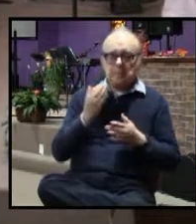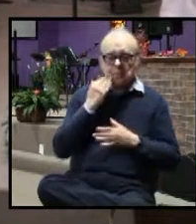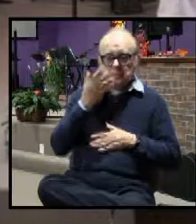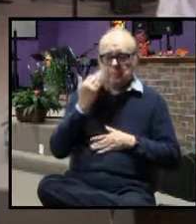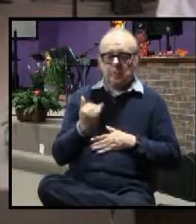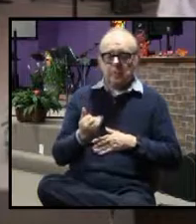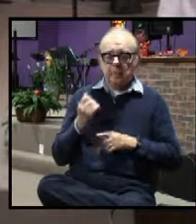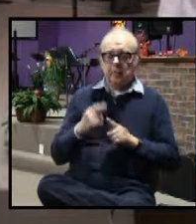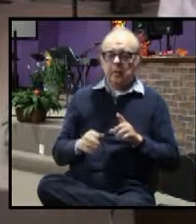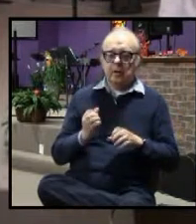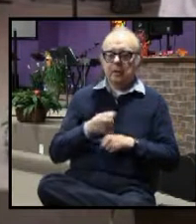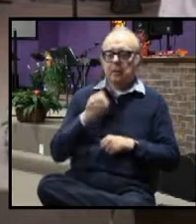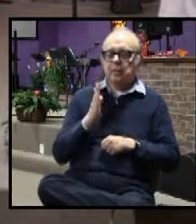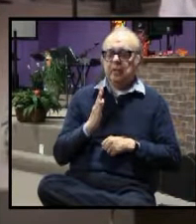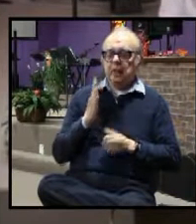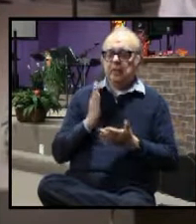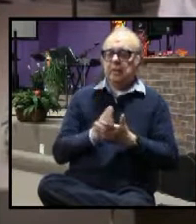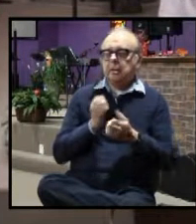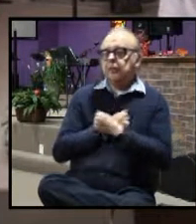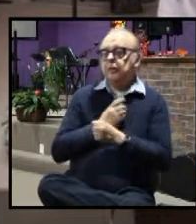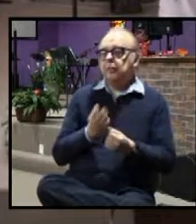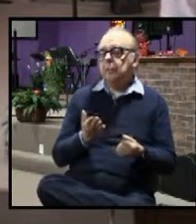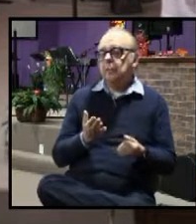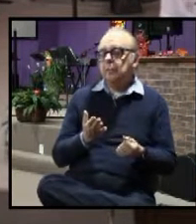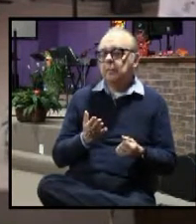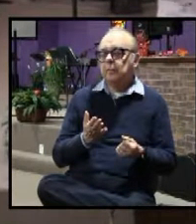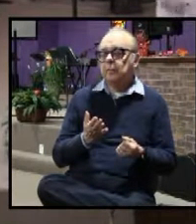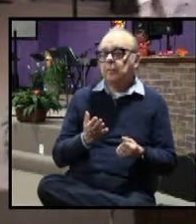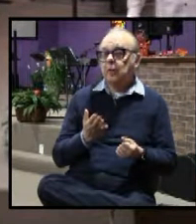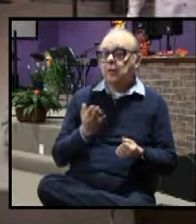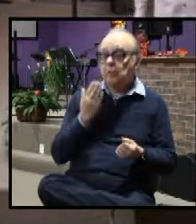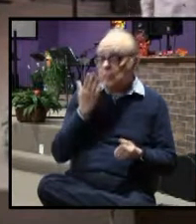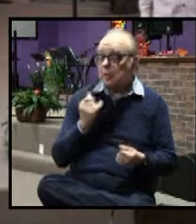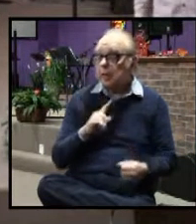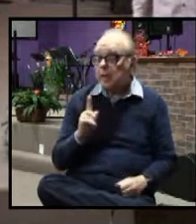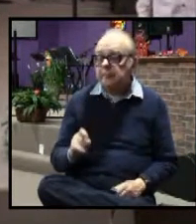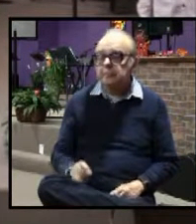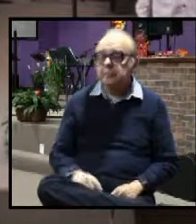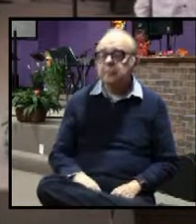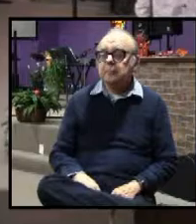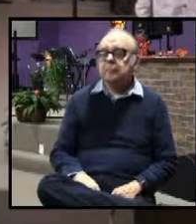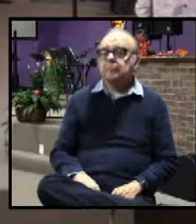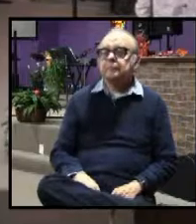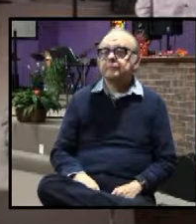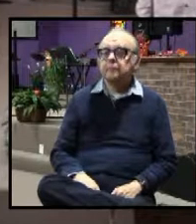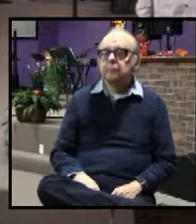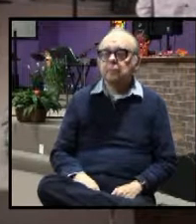You want to know why you can't make God stop loving you?